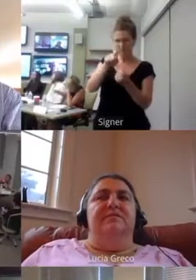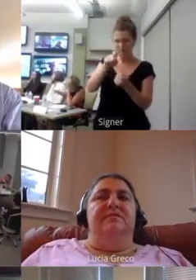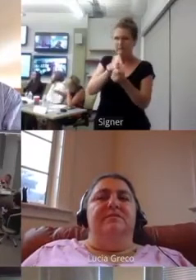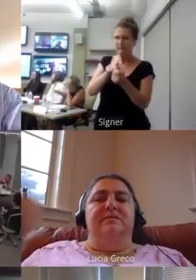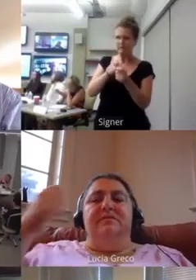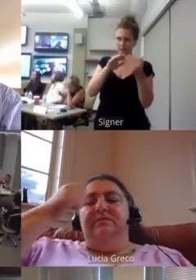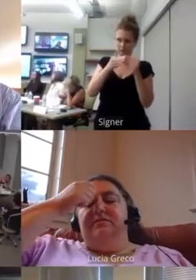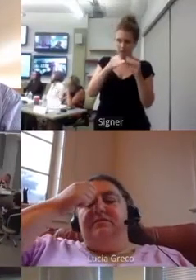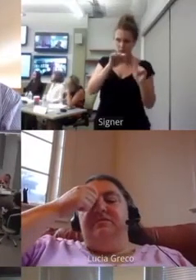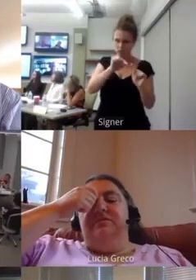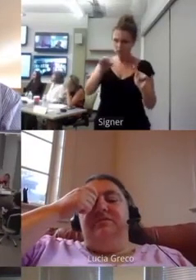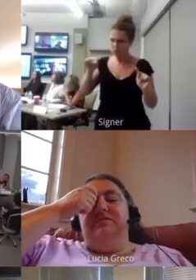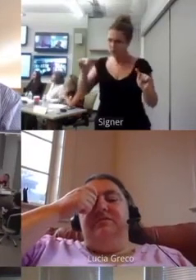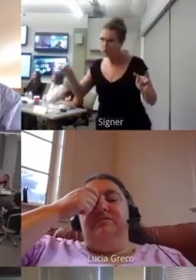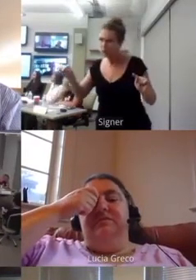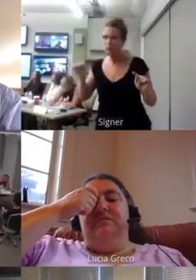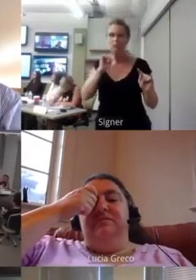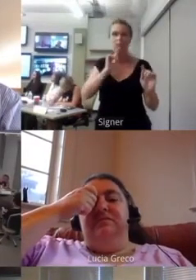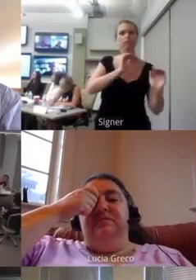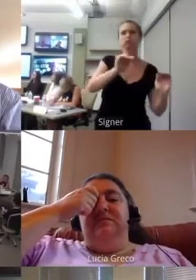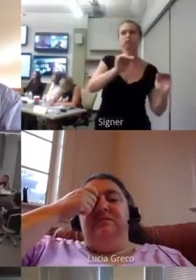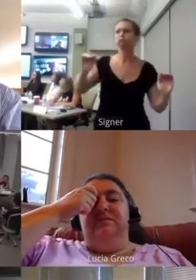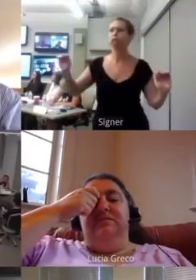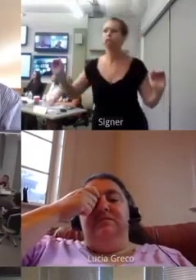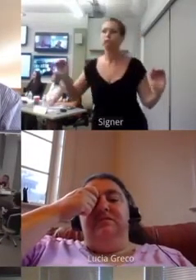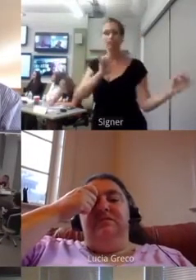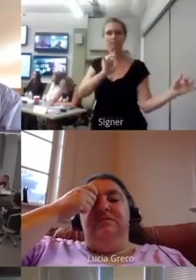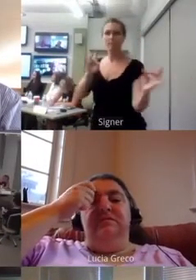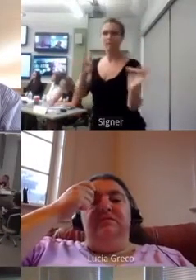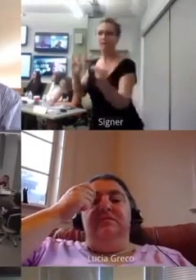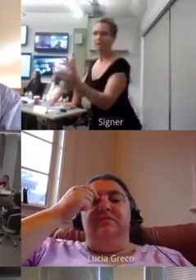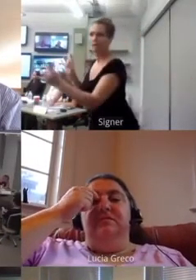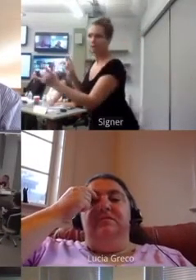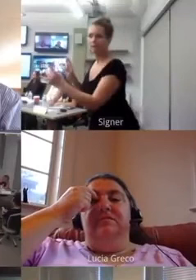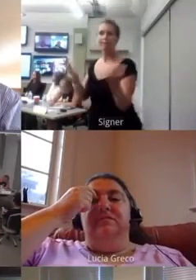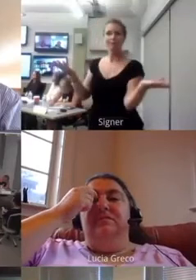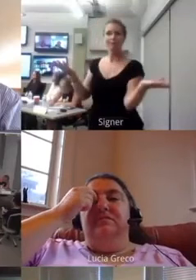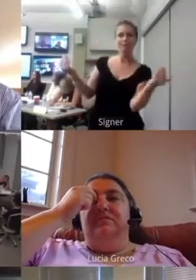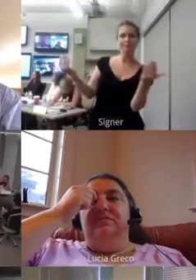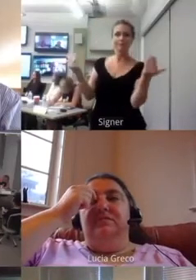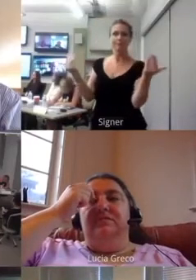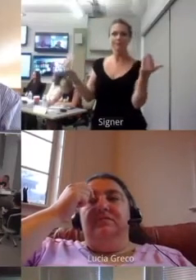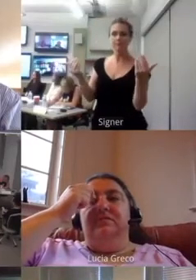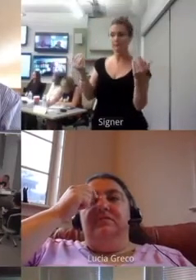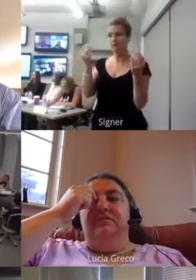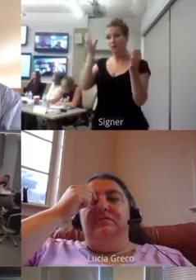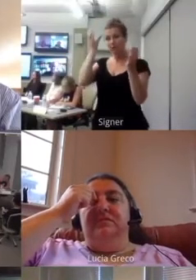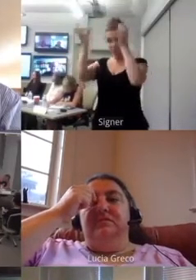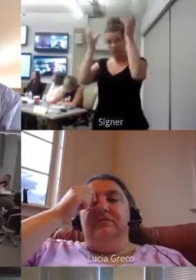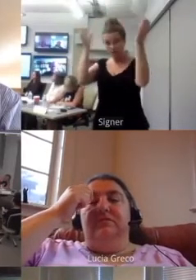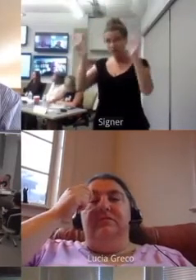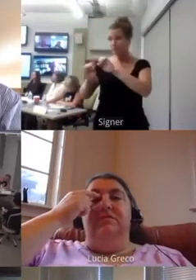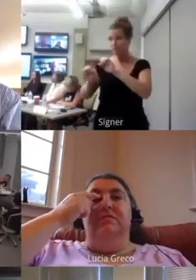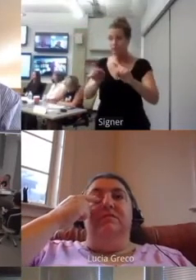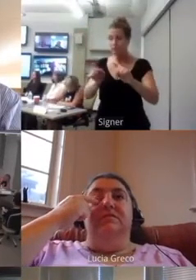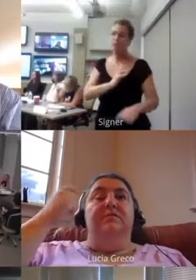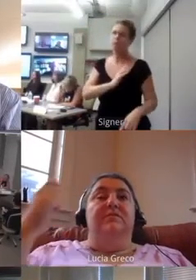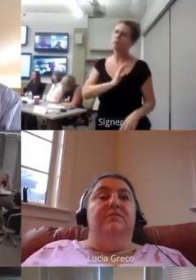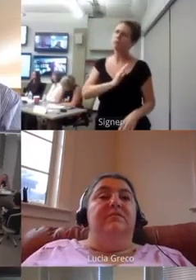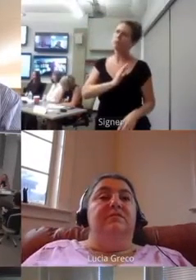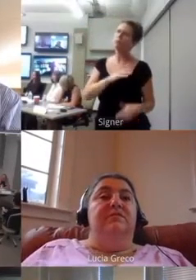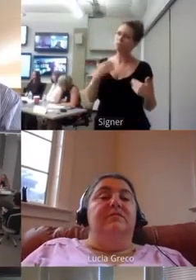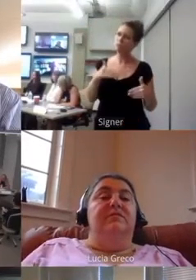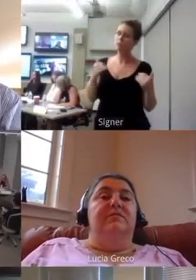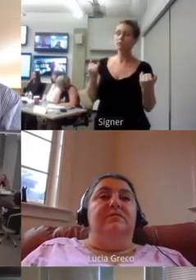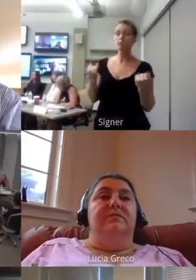we've heard a lot of really interesting concepts. Hopefully today's ideas and advice